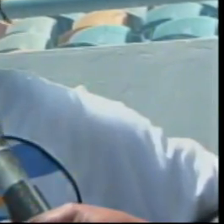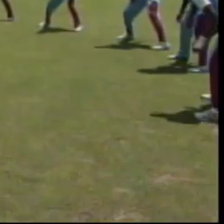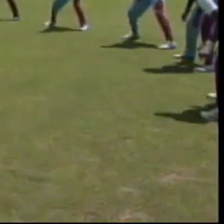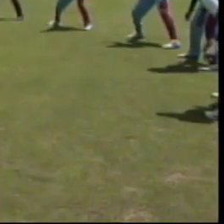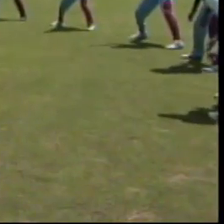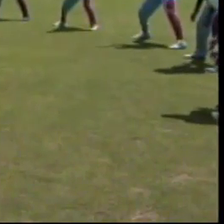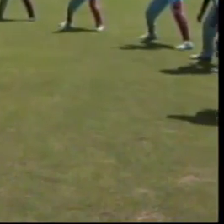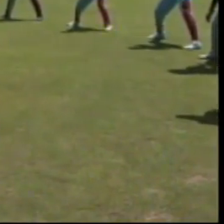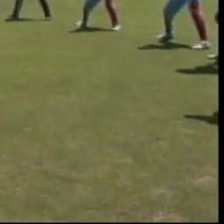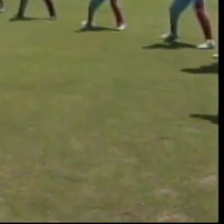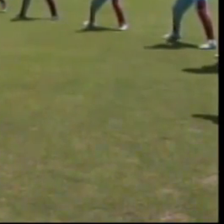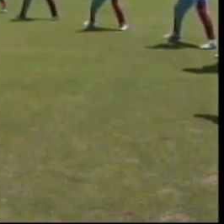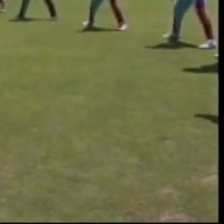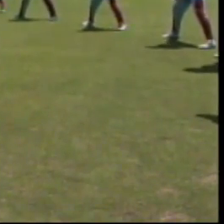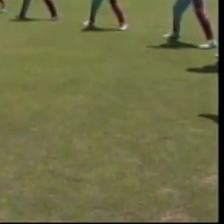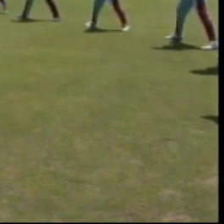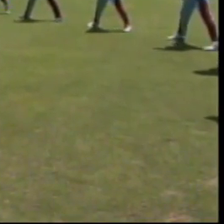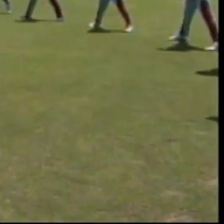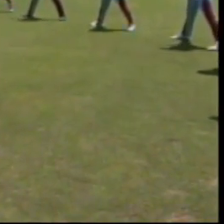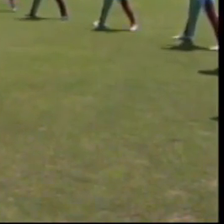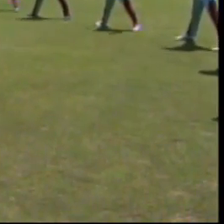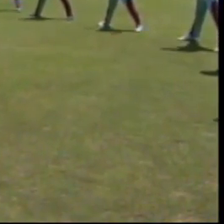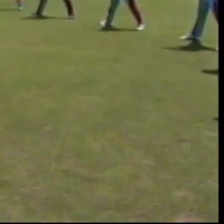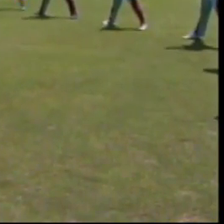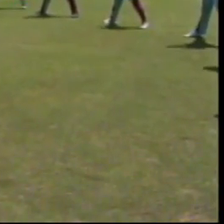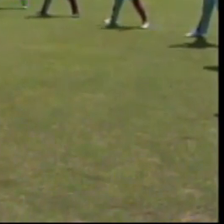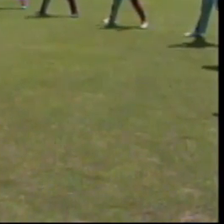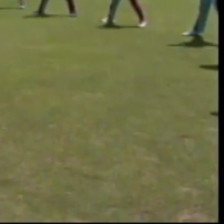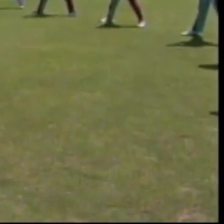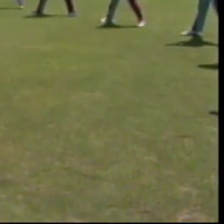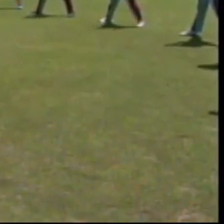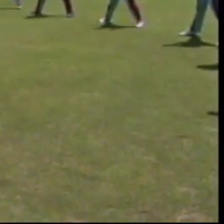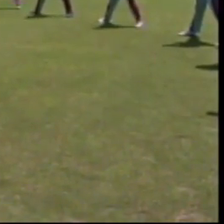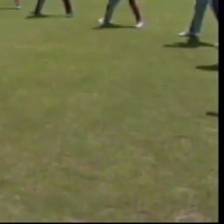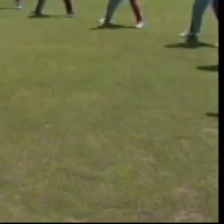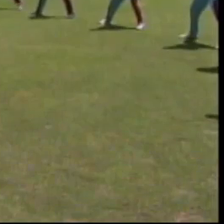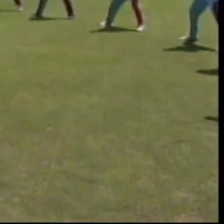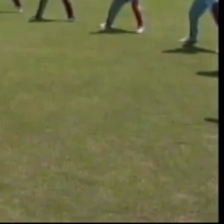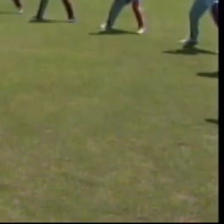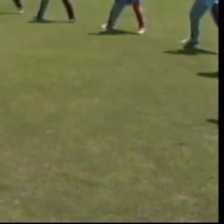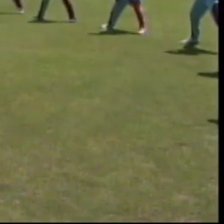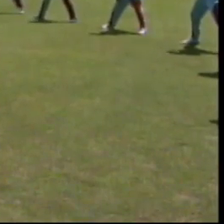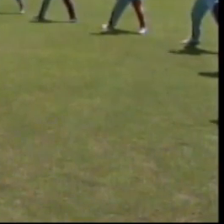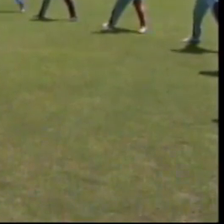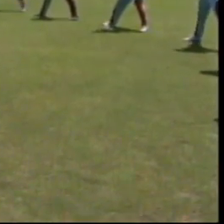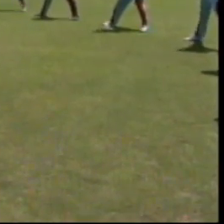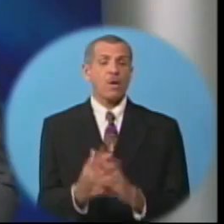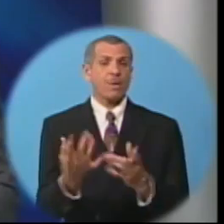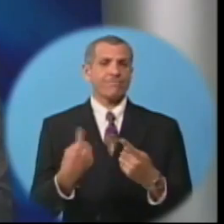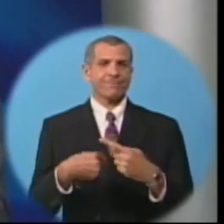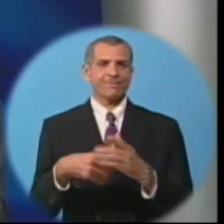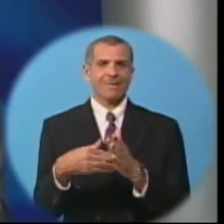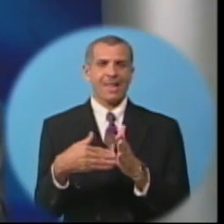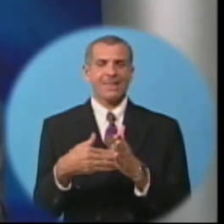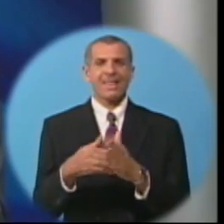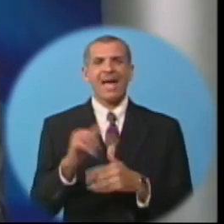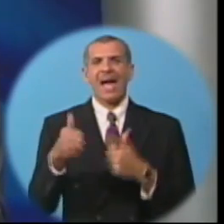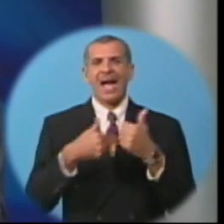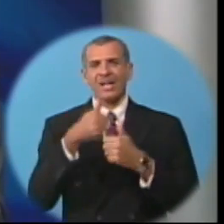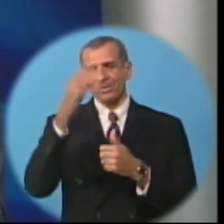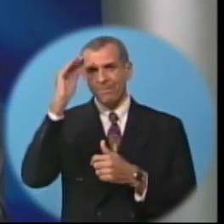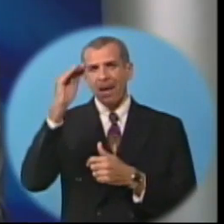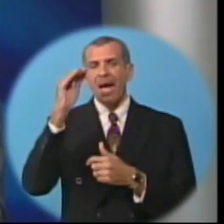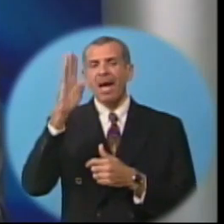end. Friday's West Indies-England match starts at 7 p.m. Marsha Boyce, CBC Sports. The action man